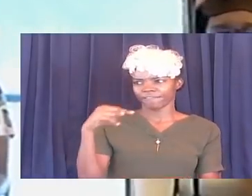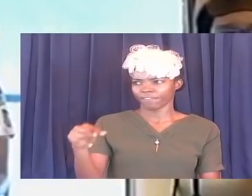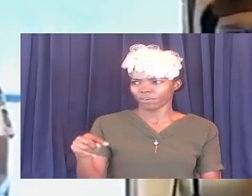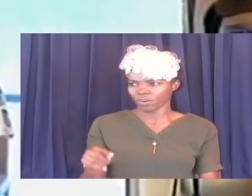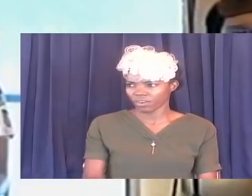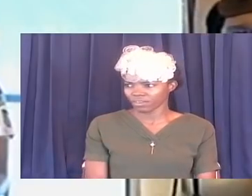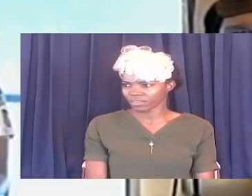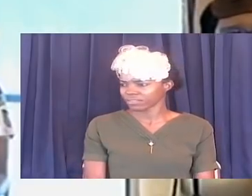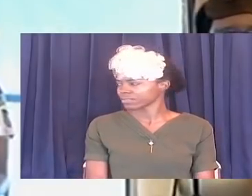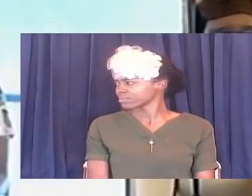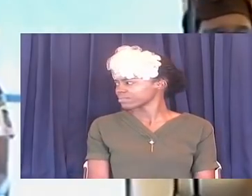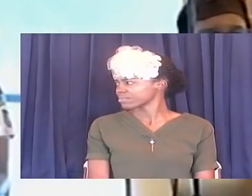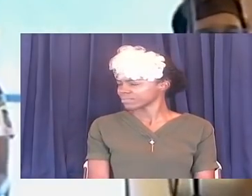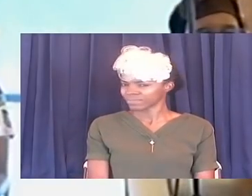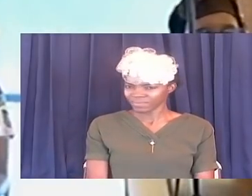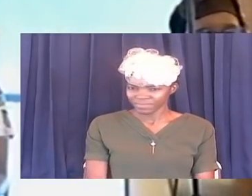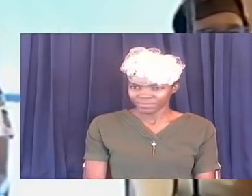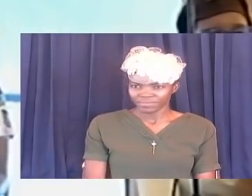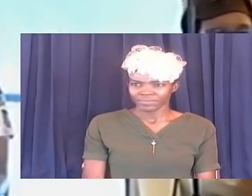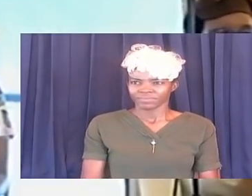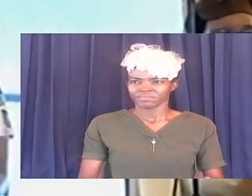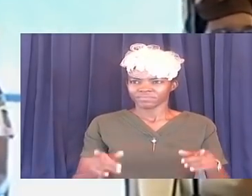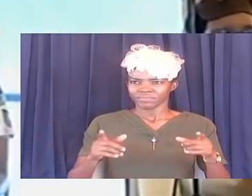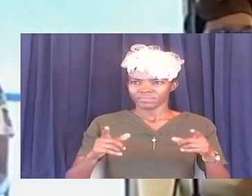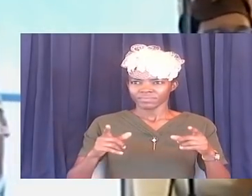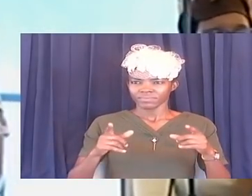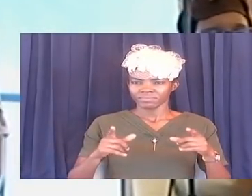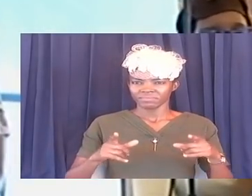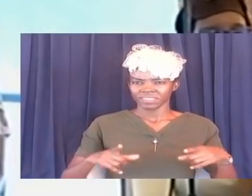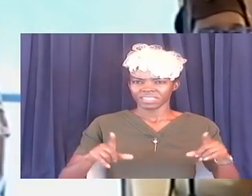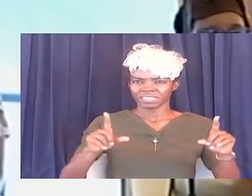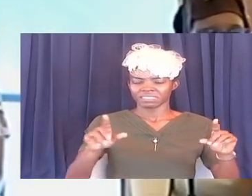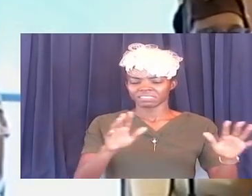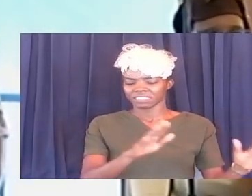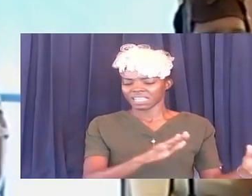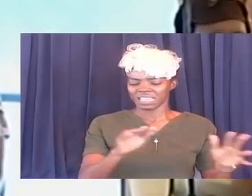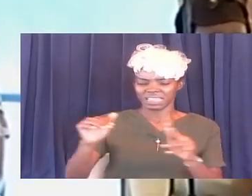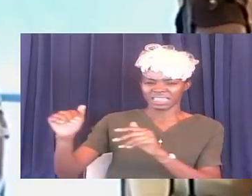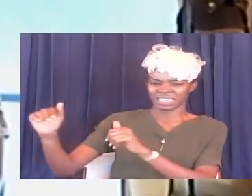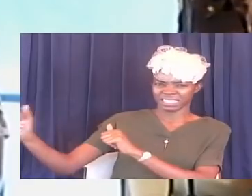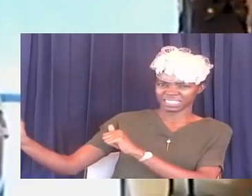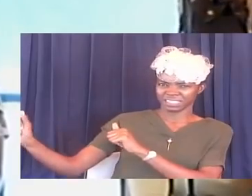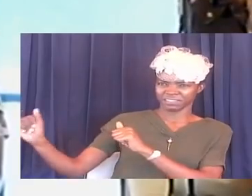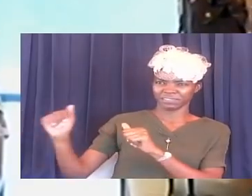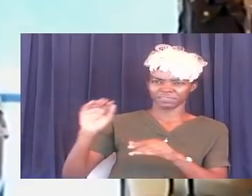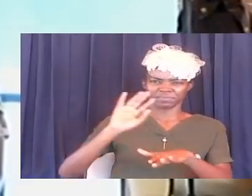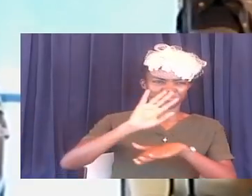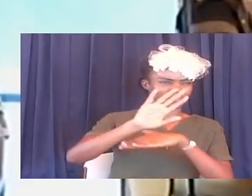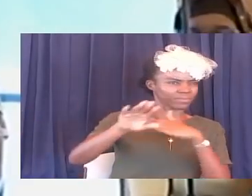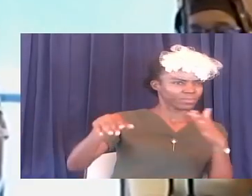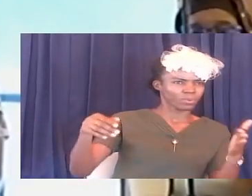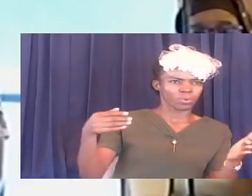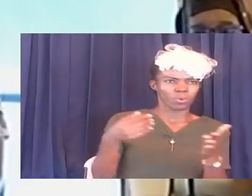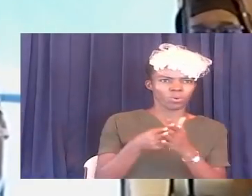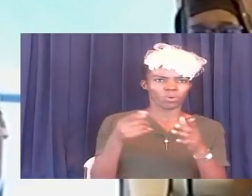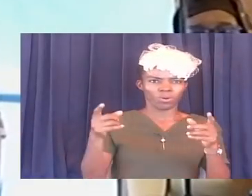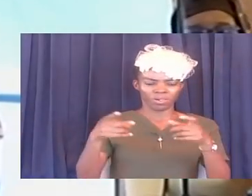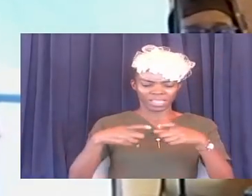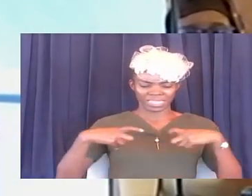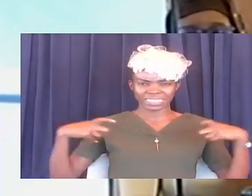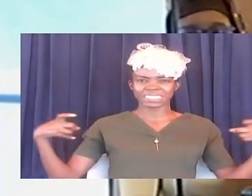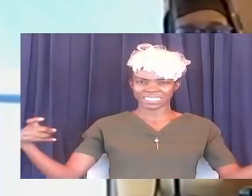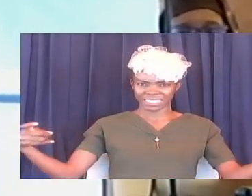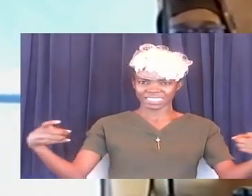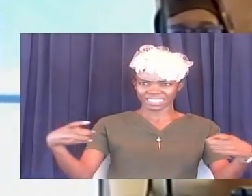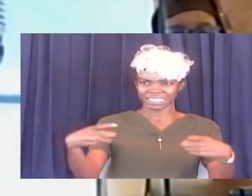again. Let us lay the petty things aside. Let it be that when our faith